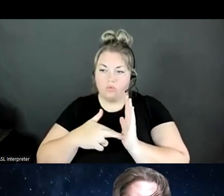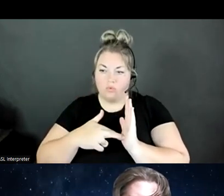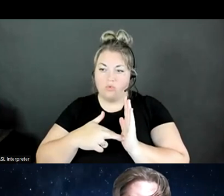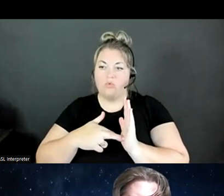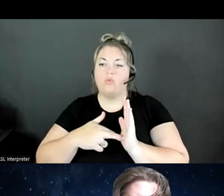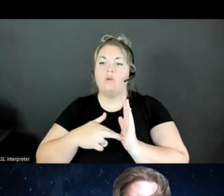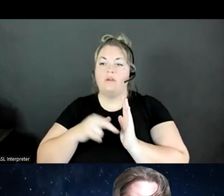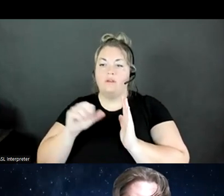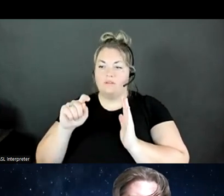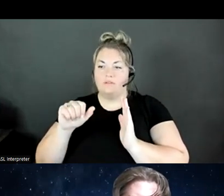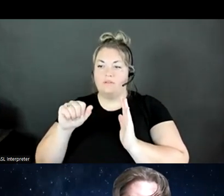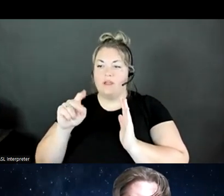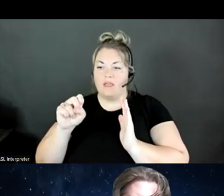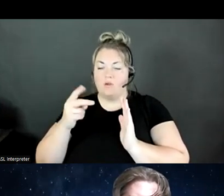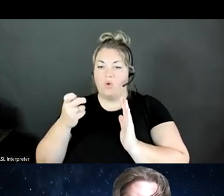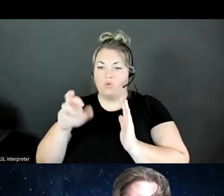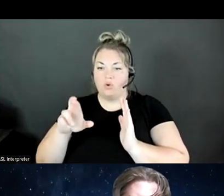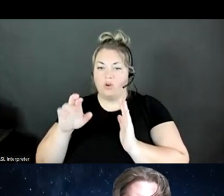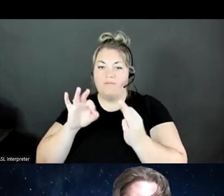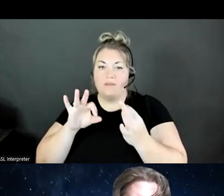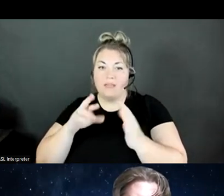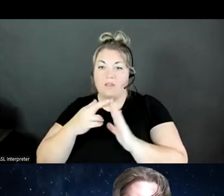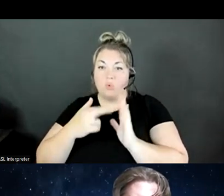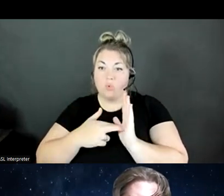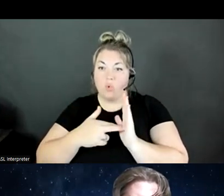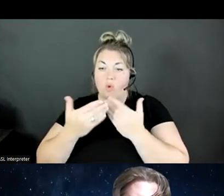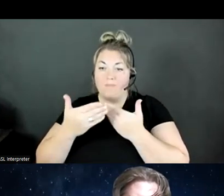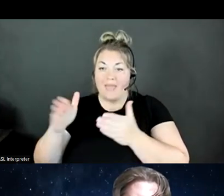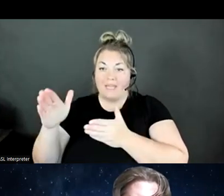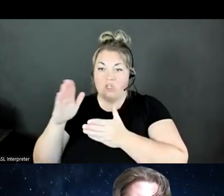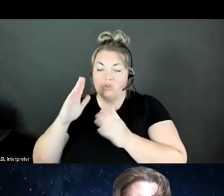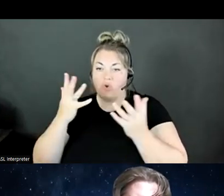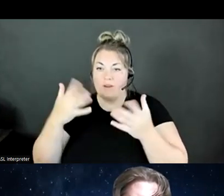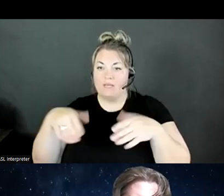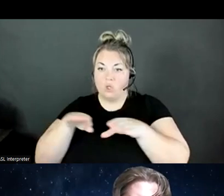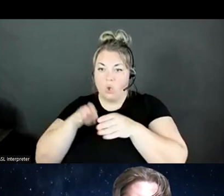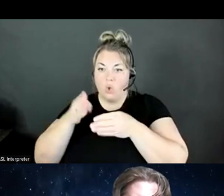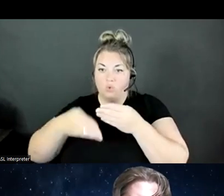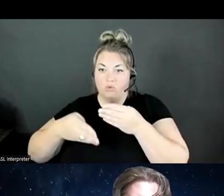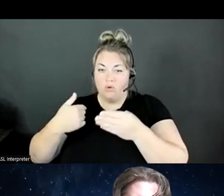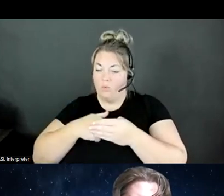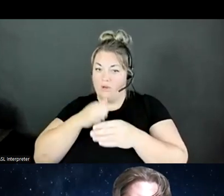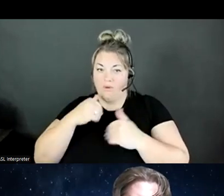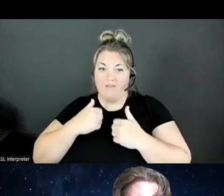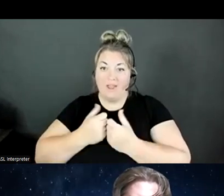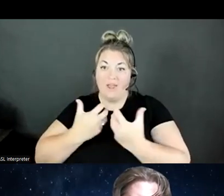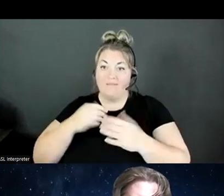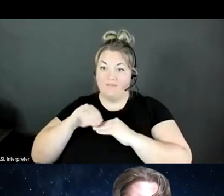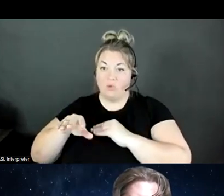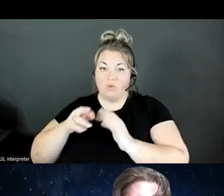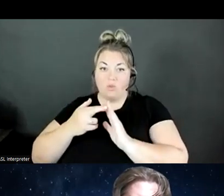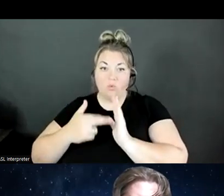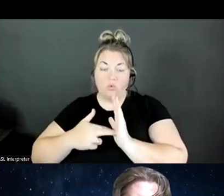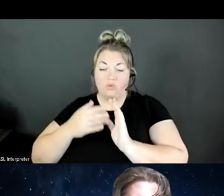the stakeholder feedback in the rule package has already been closed. So while we don't have a lot of influence on the rules at this